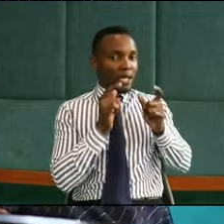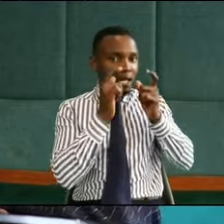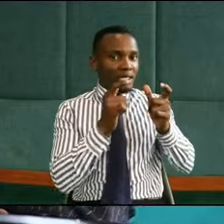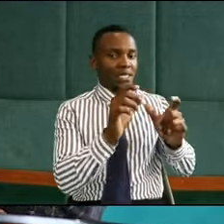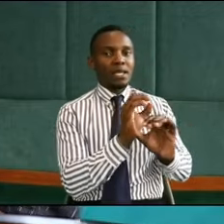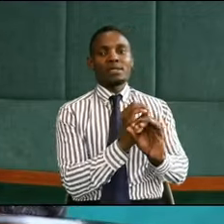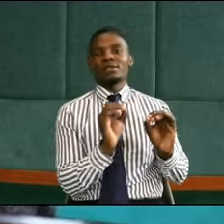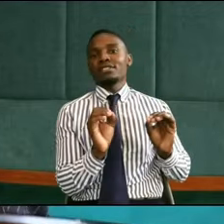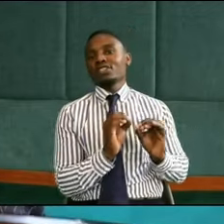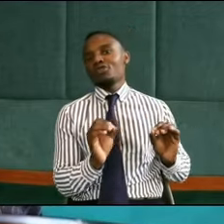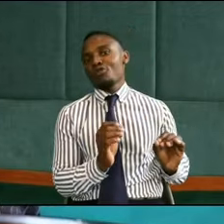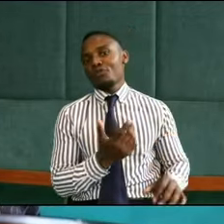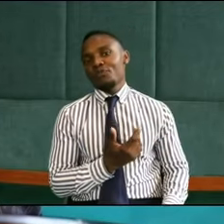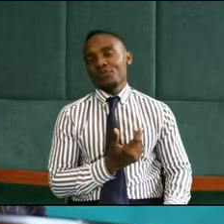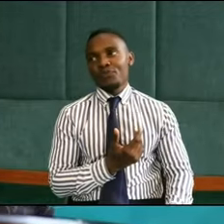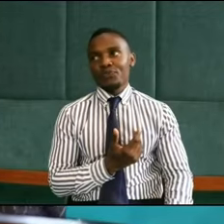no